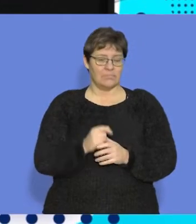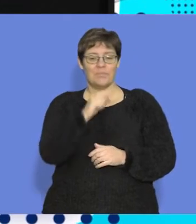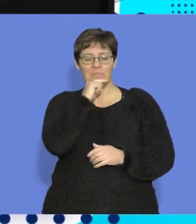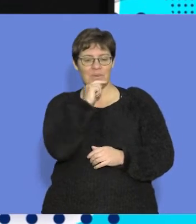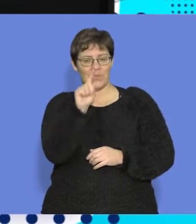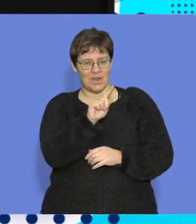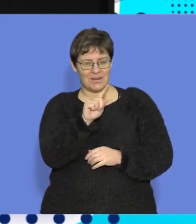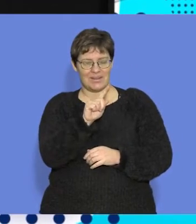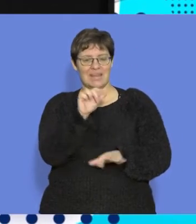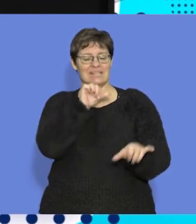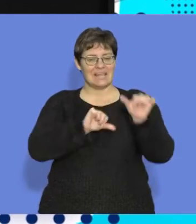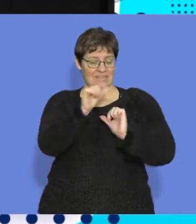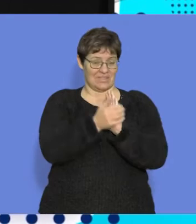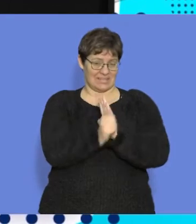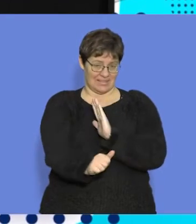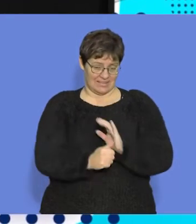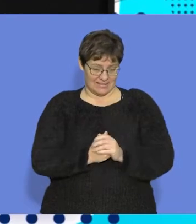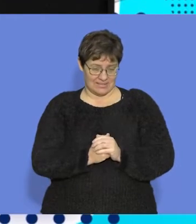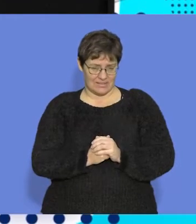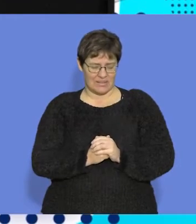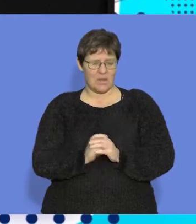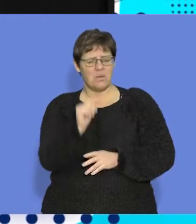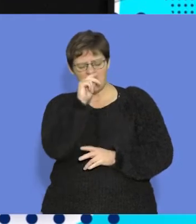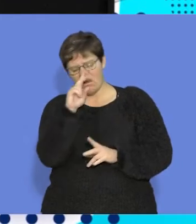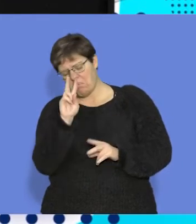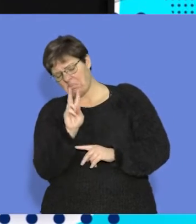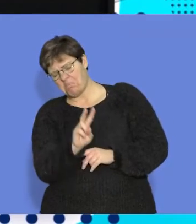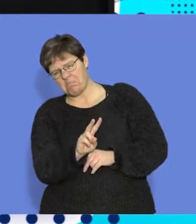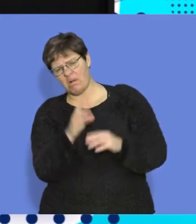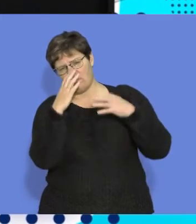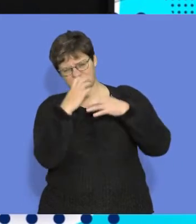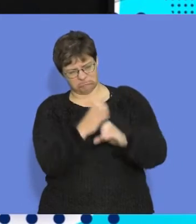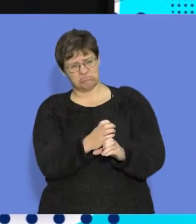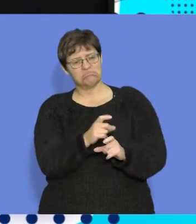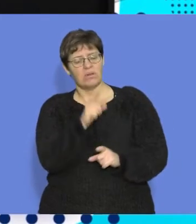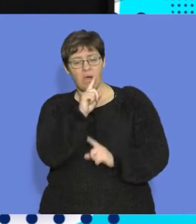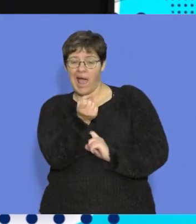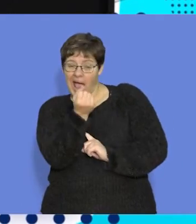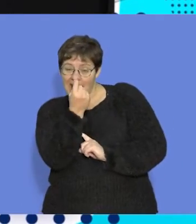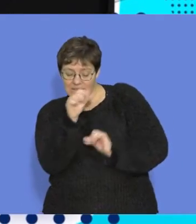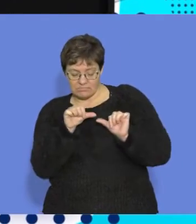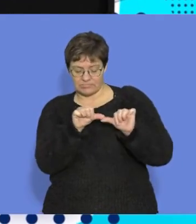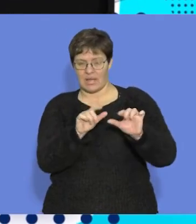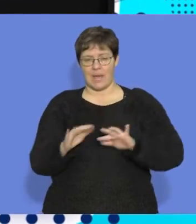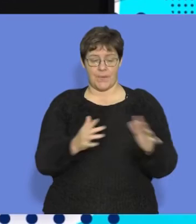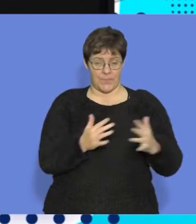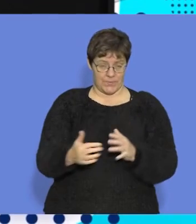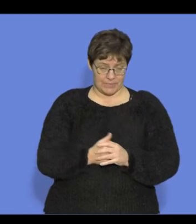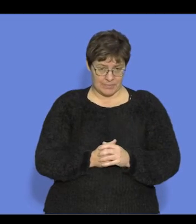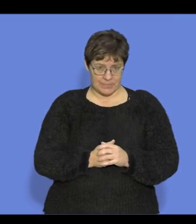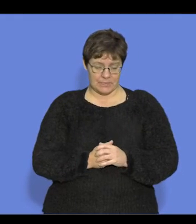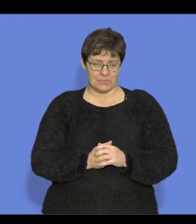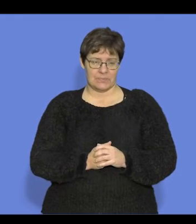called scientific skills, and that's what we're going to just have a look at to try and help you understand.